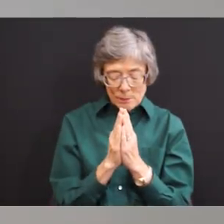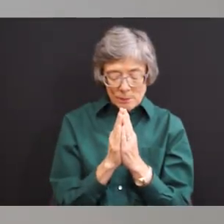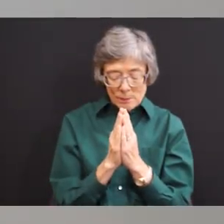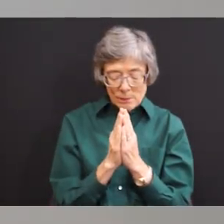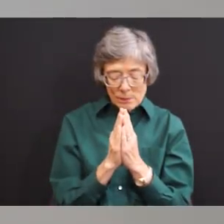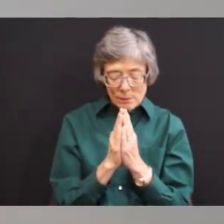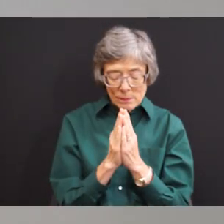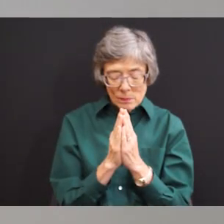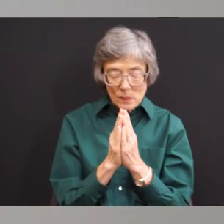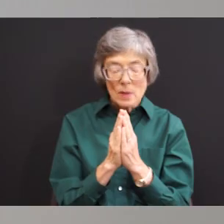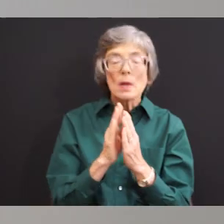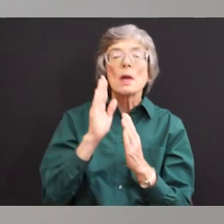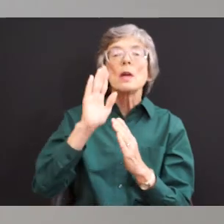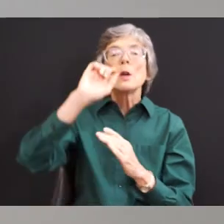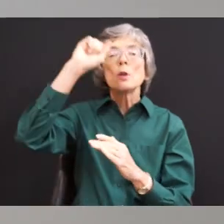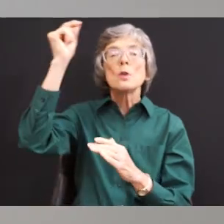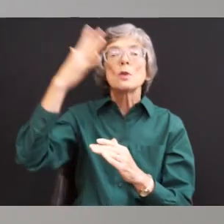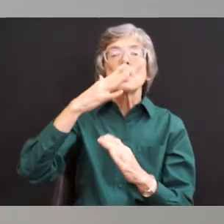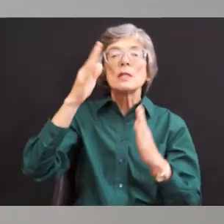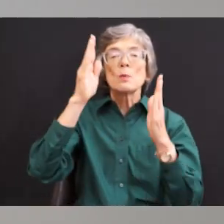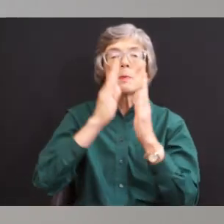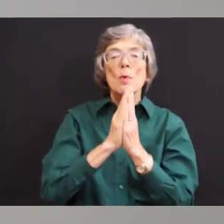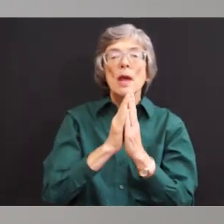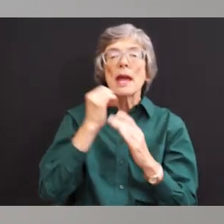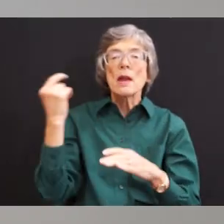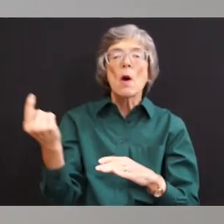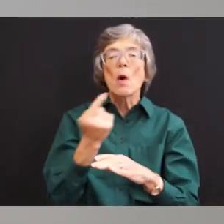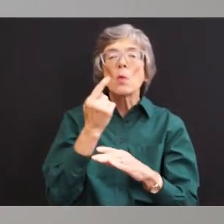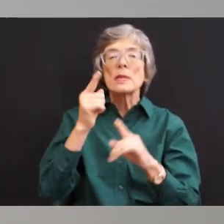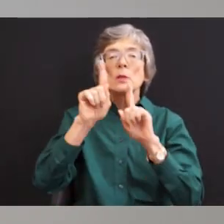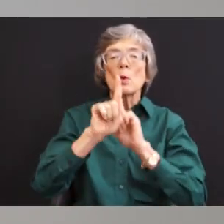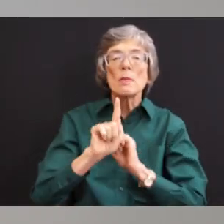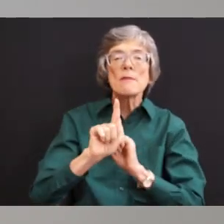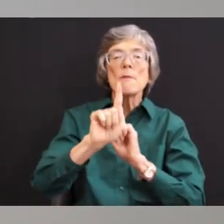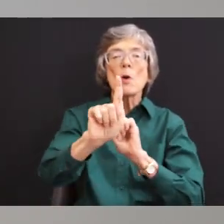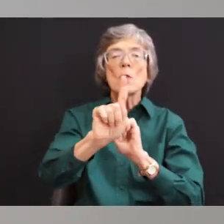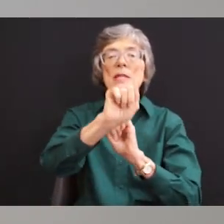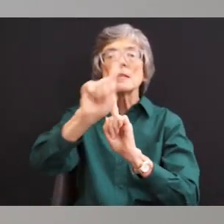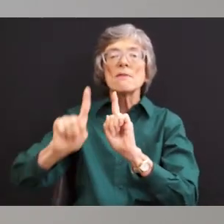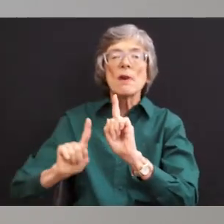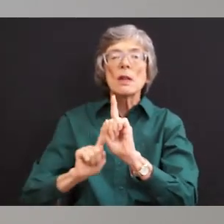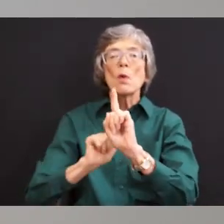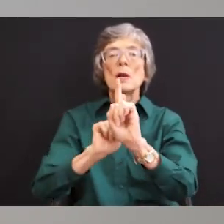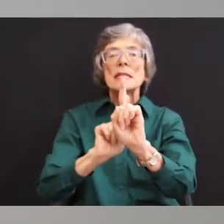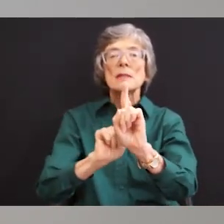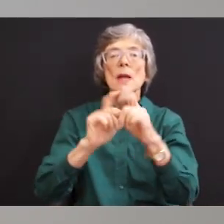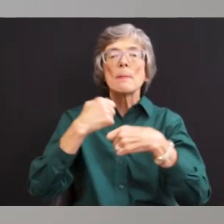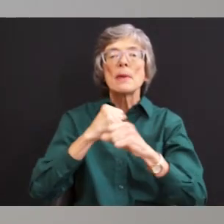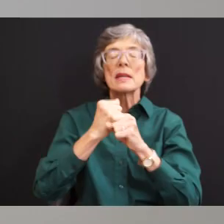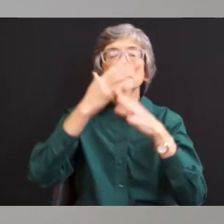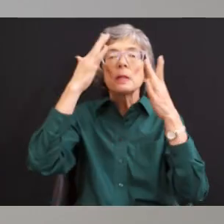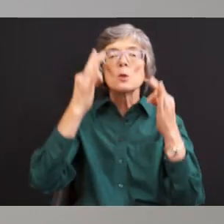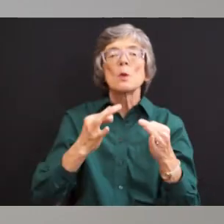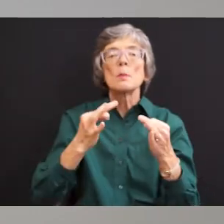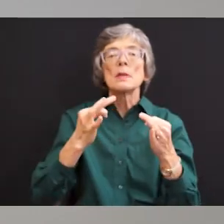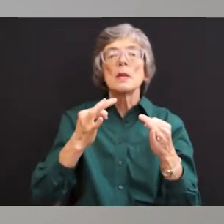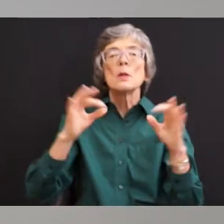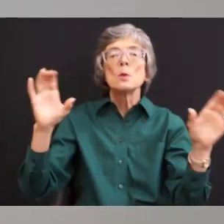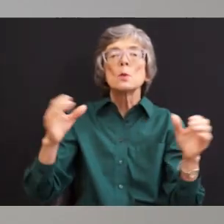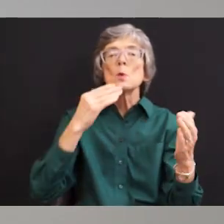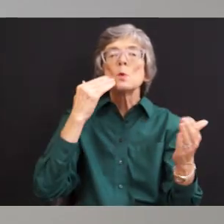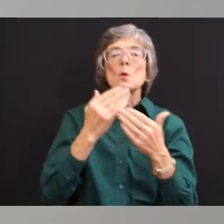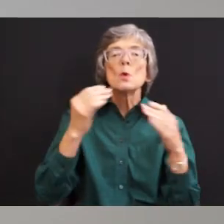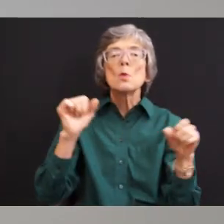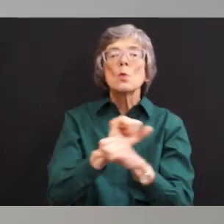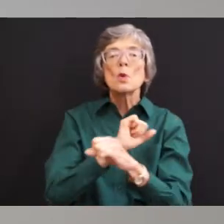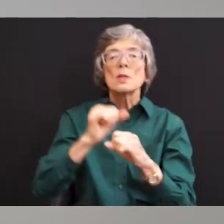May your grace, O Lord, we pray, at all times go before us and follow after, and make us always determined to carry out good works. Through our